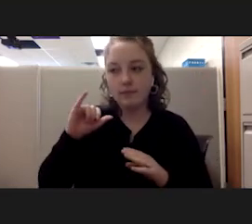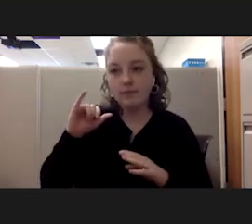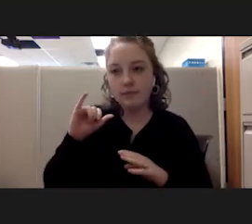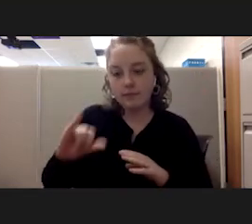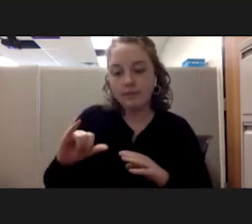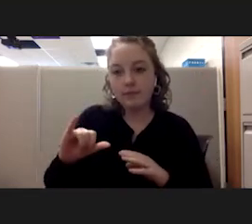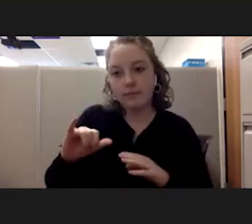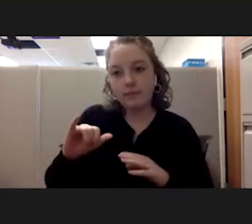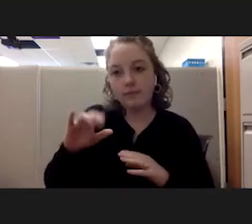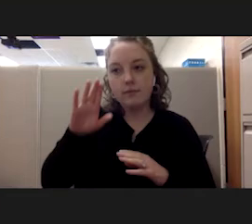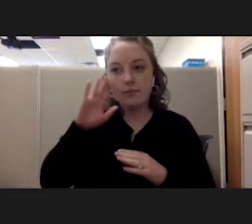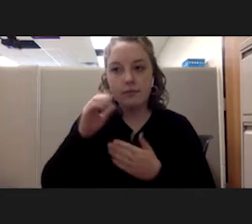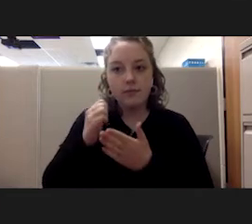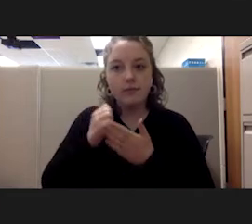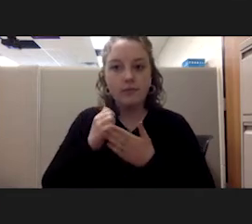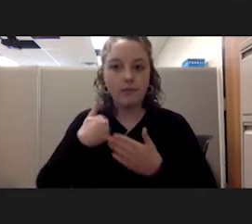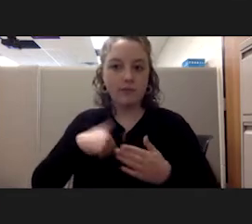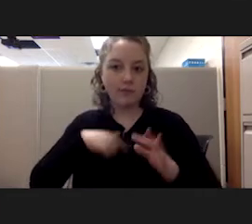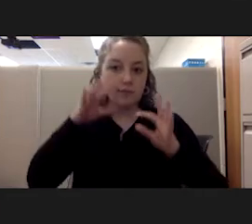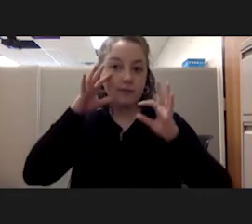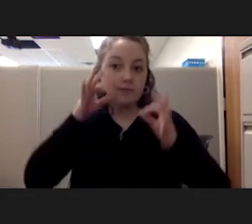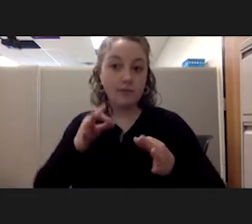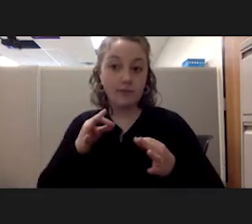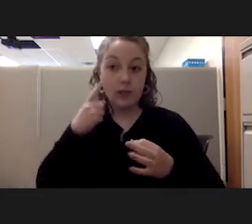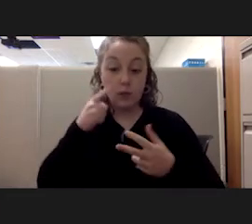to renovate towards.